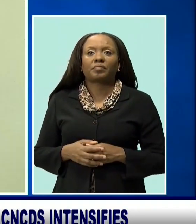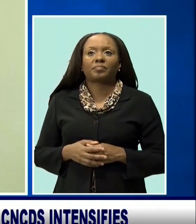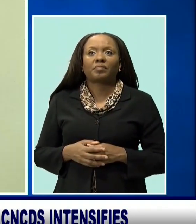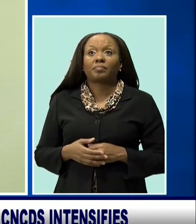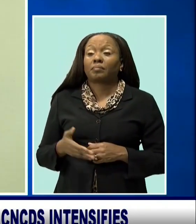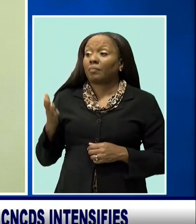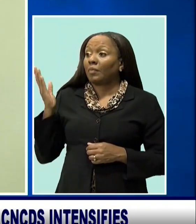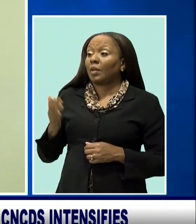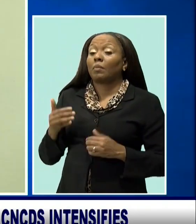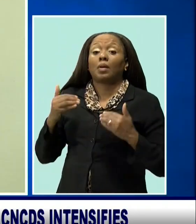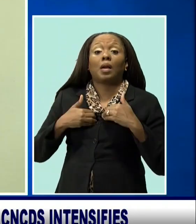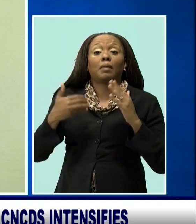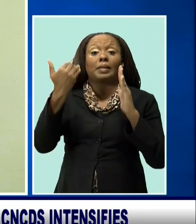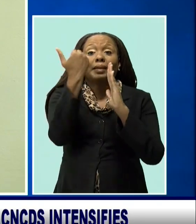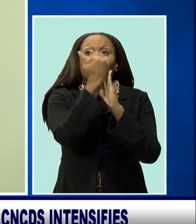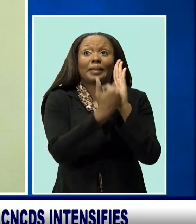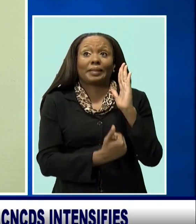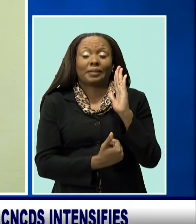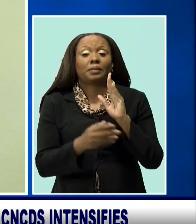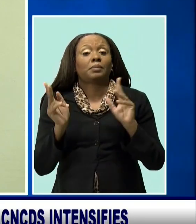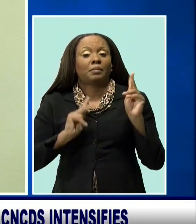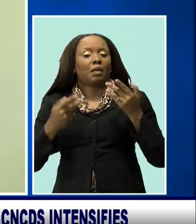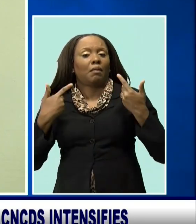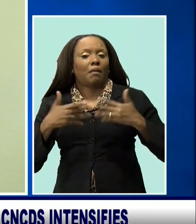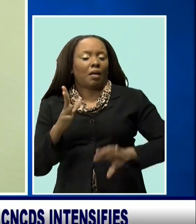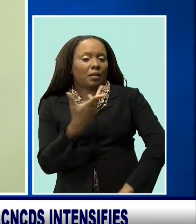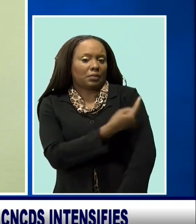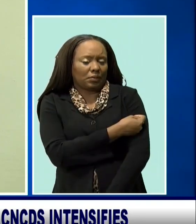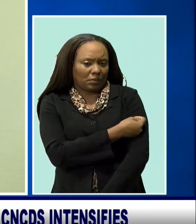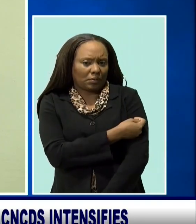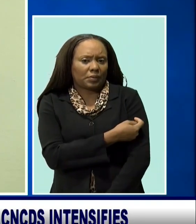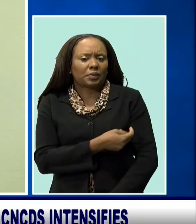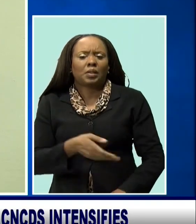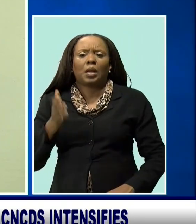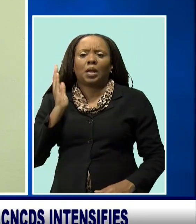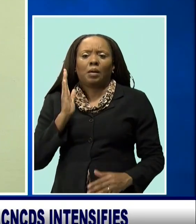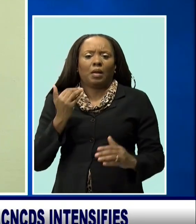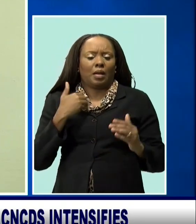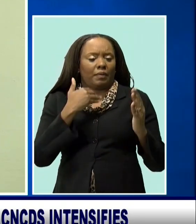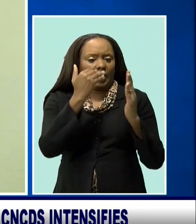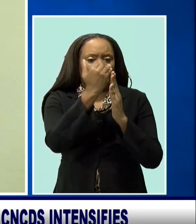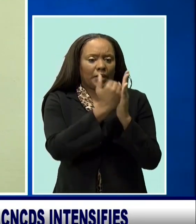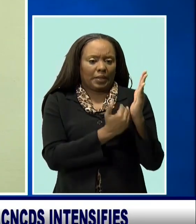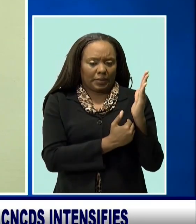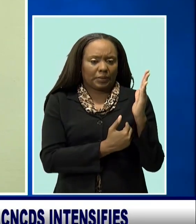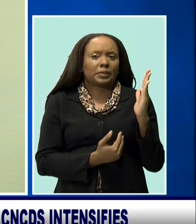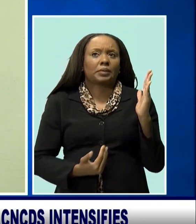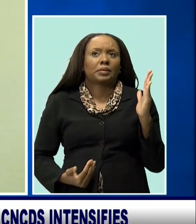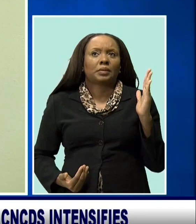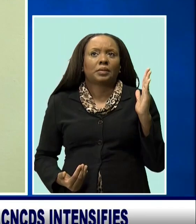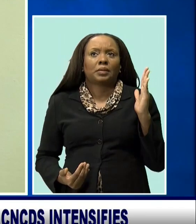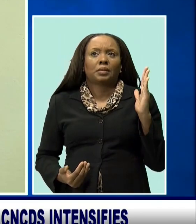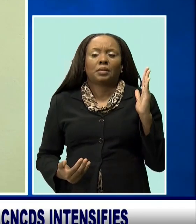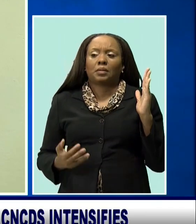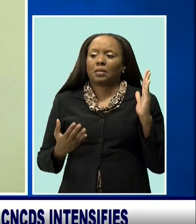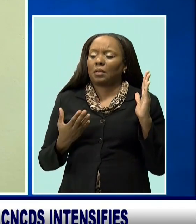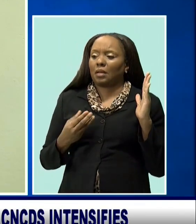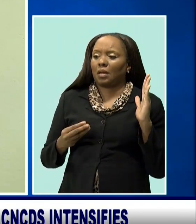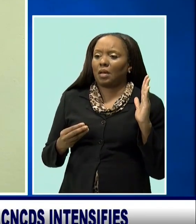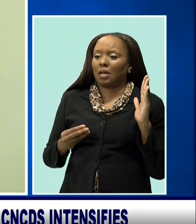who are vaccinated. And so we're going to compare that with the census or